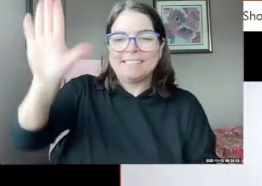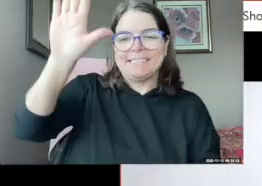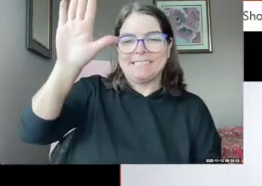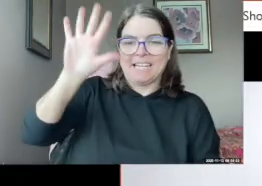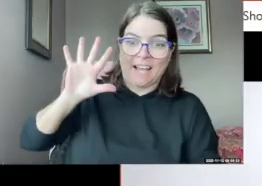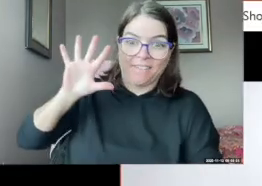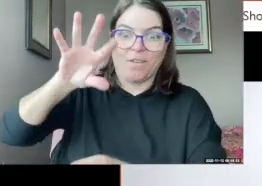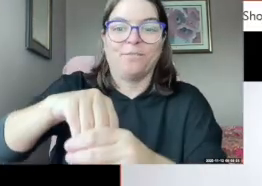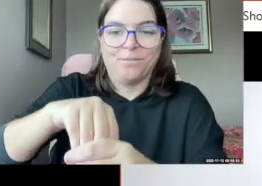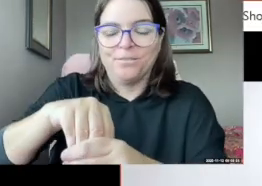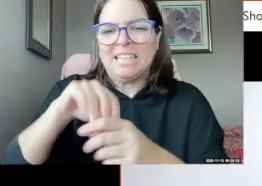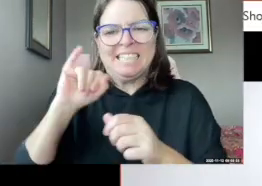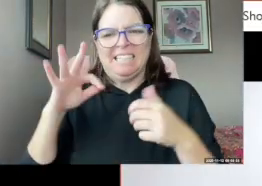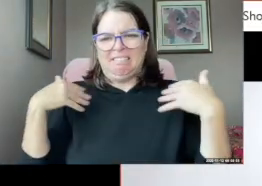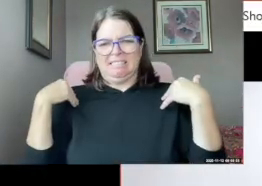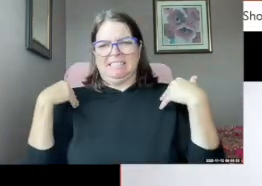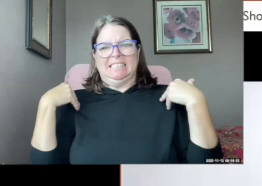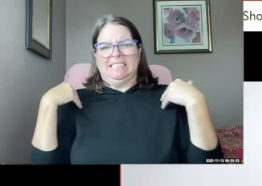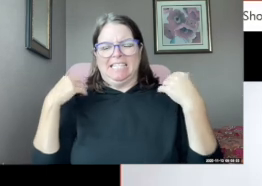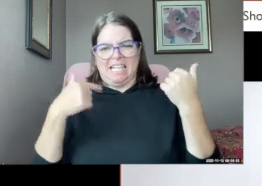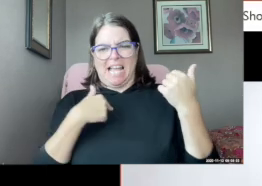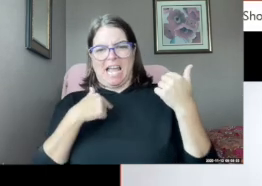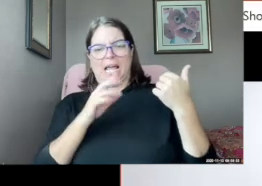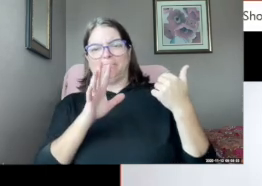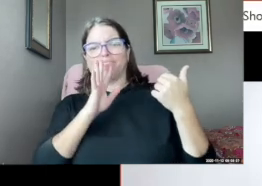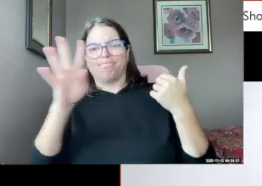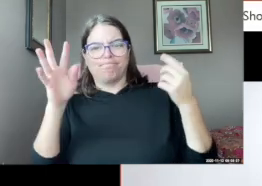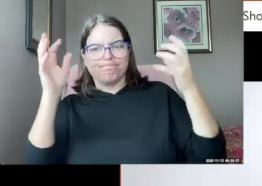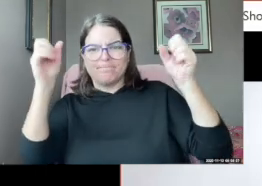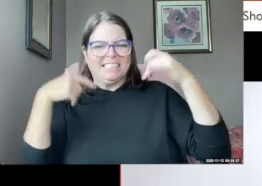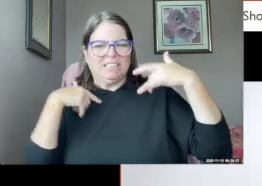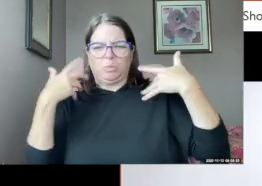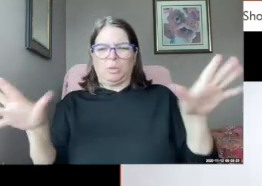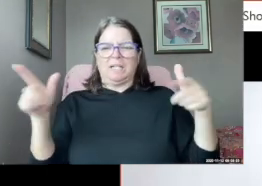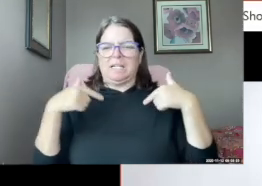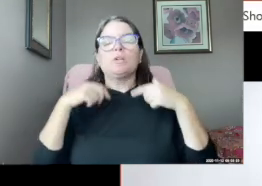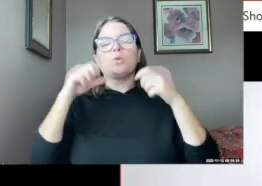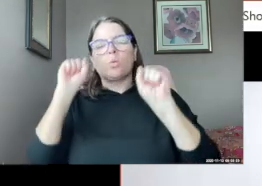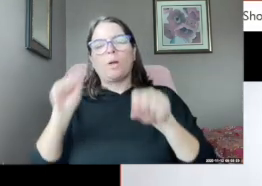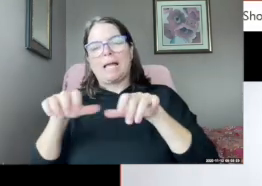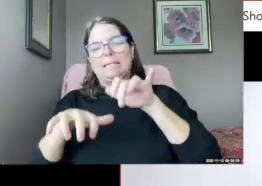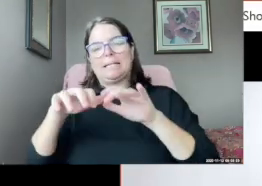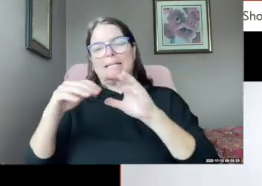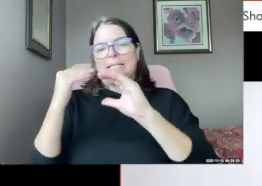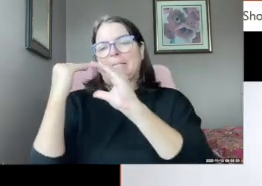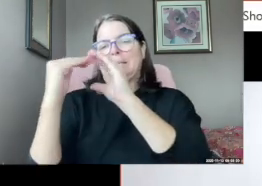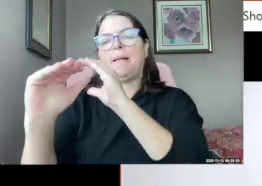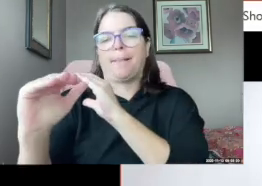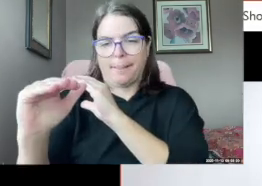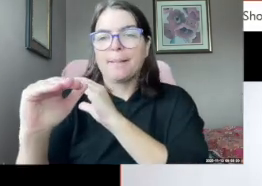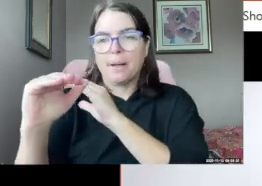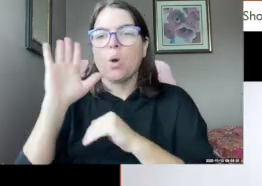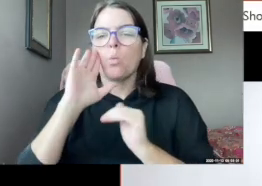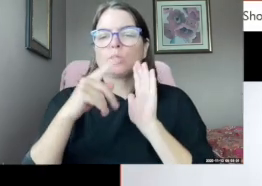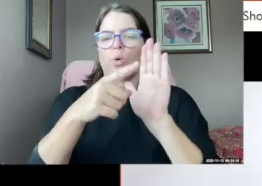in the dialogue with us. If you don't want to participate verbally, you are invited to send an email to the